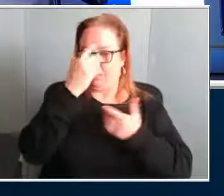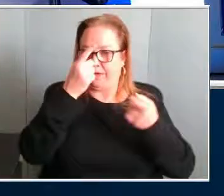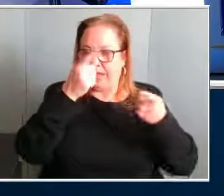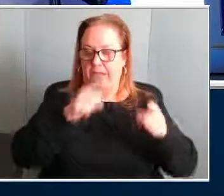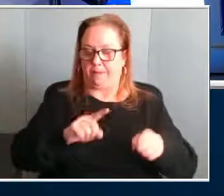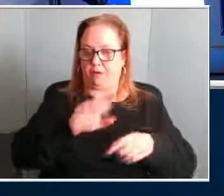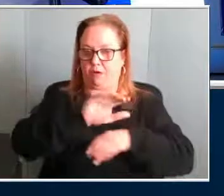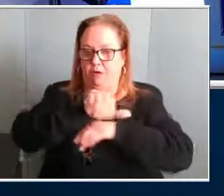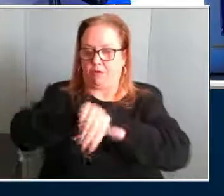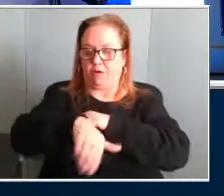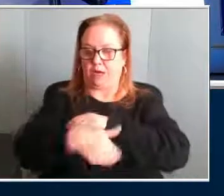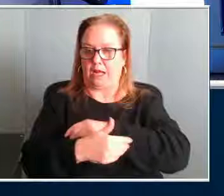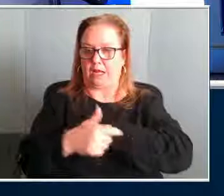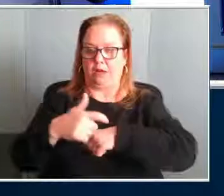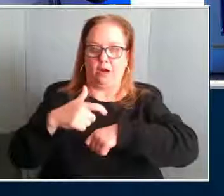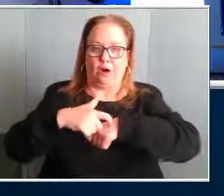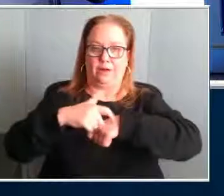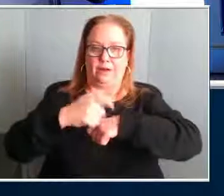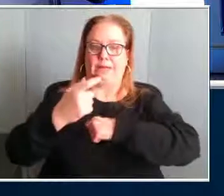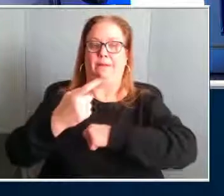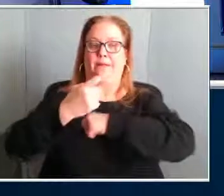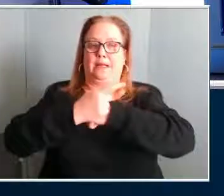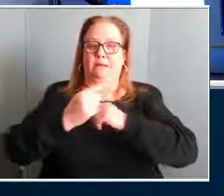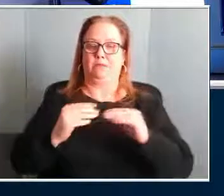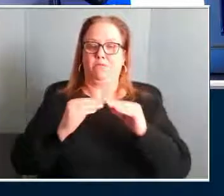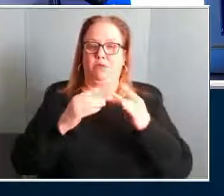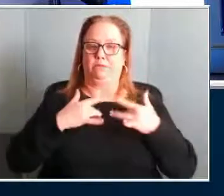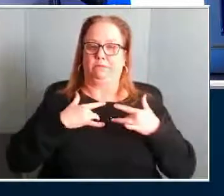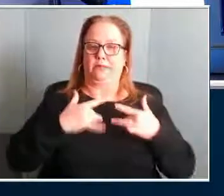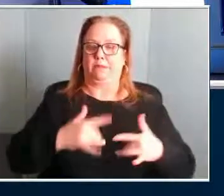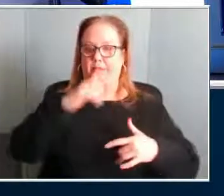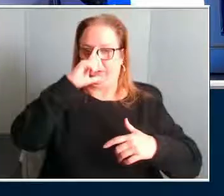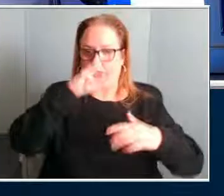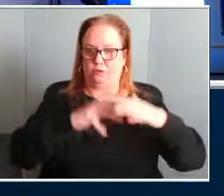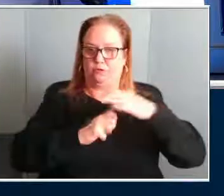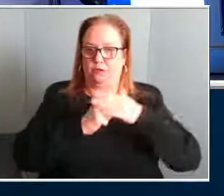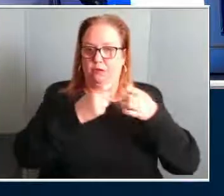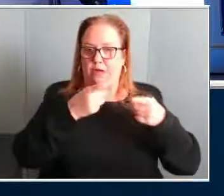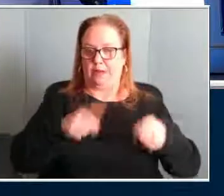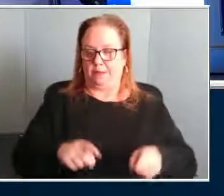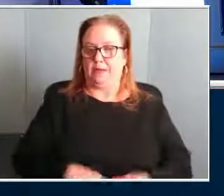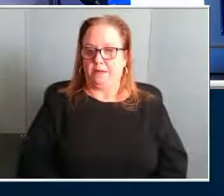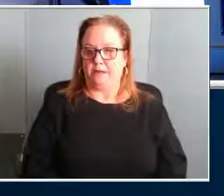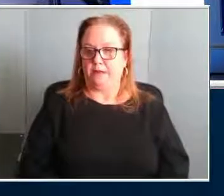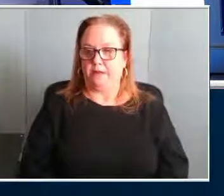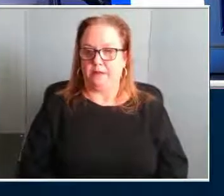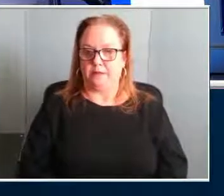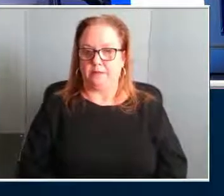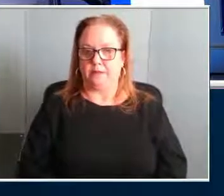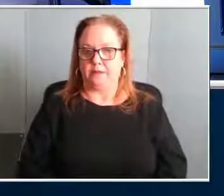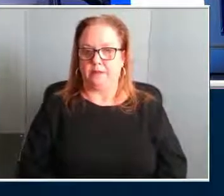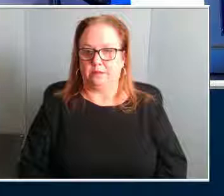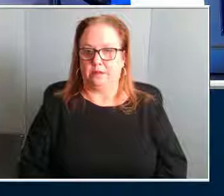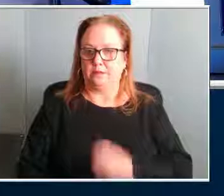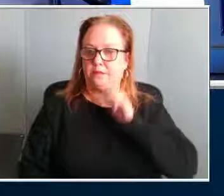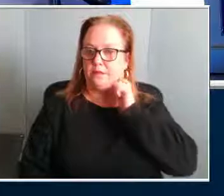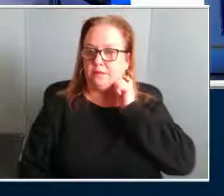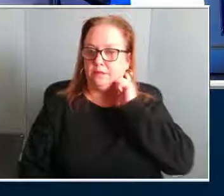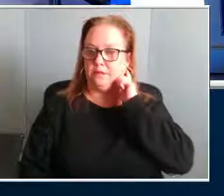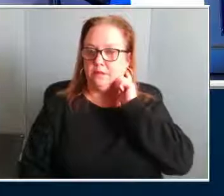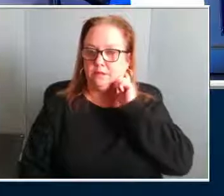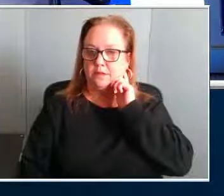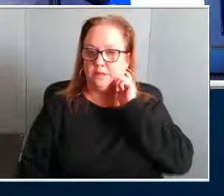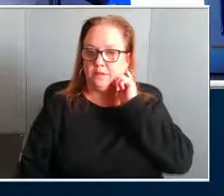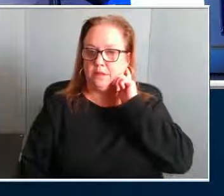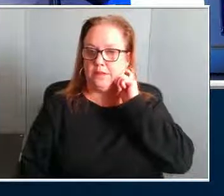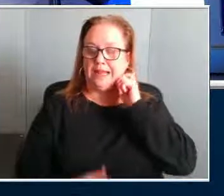And is there a time of the day that's more prevalent for a stroke to occur? That's a great question. Sure. I think